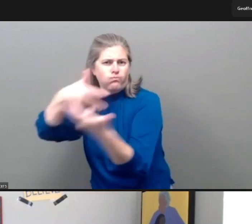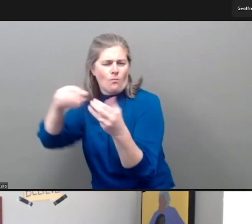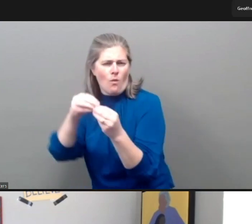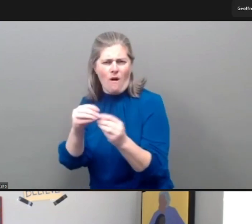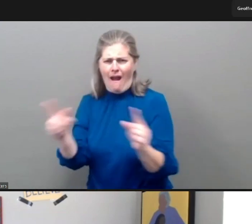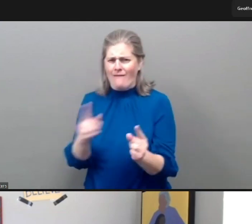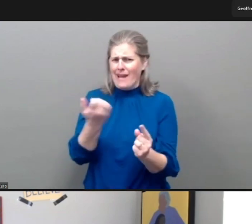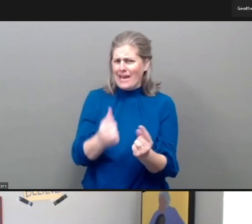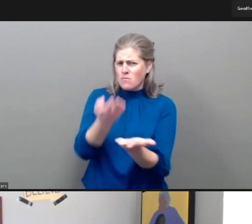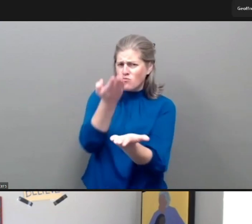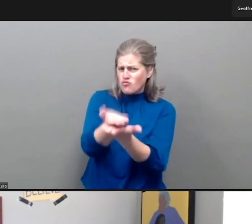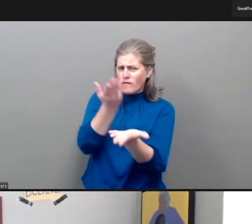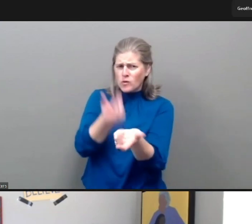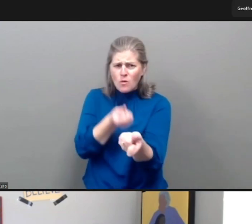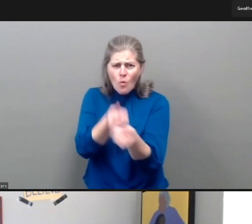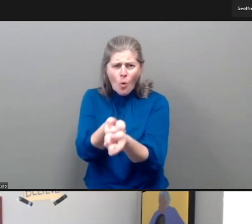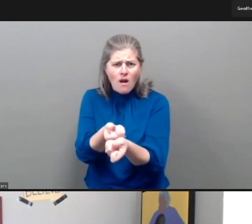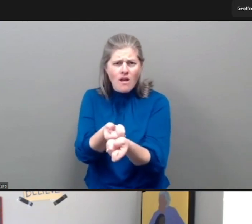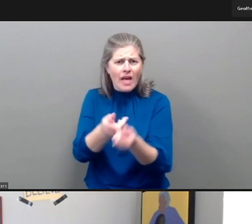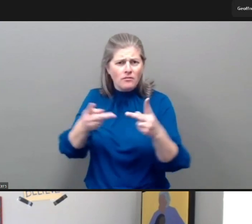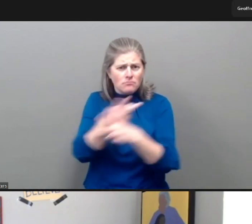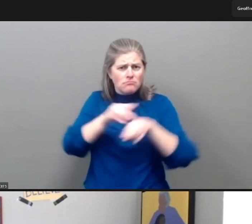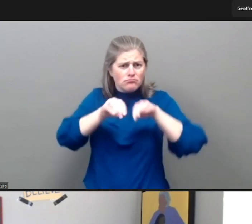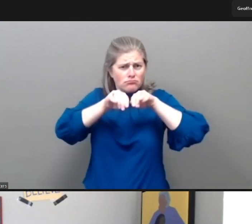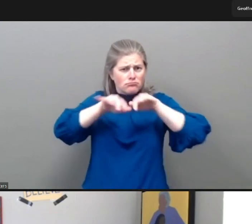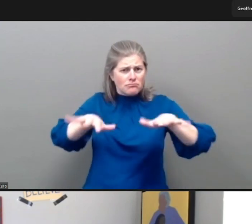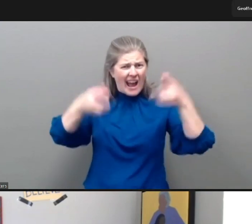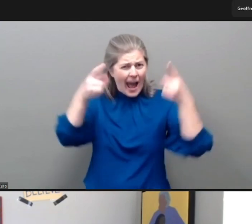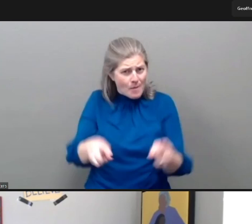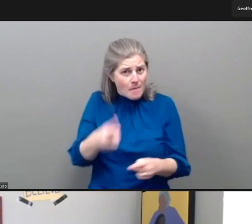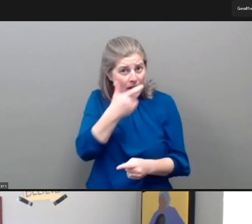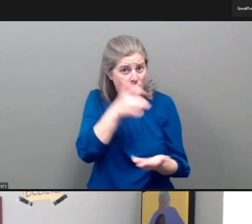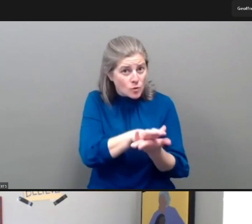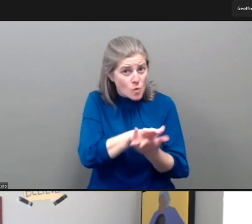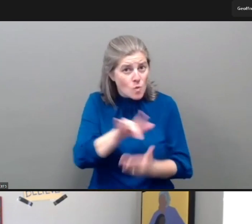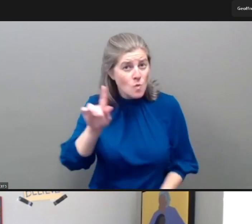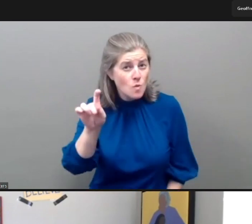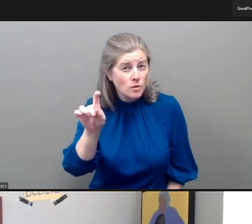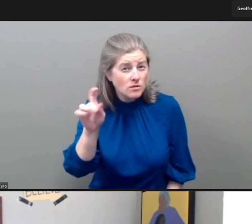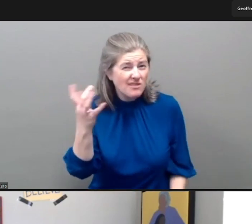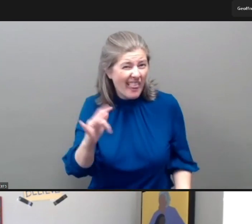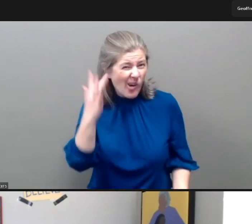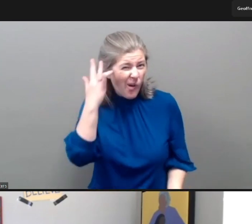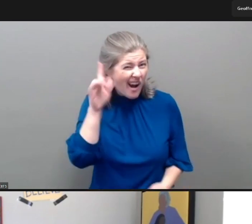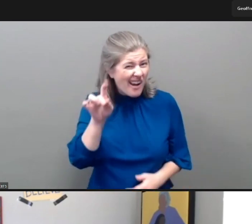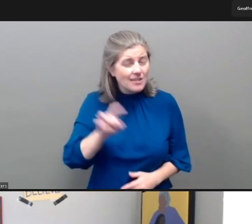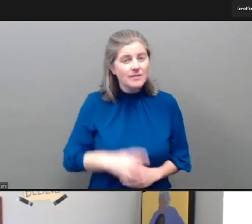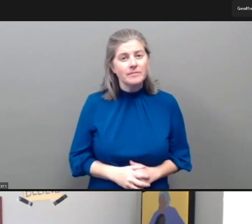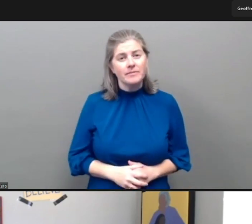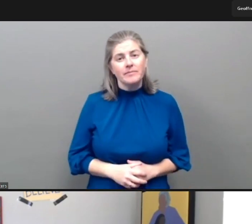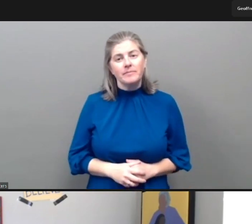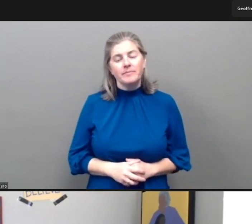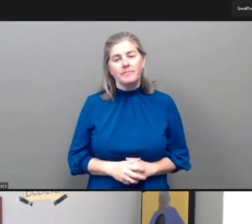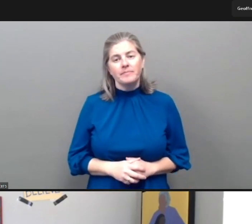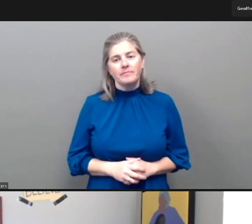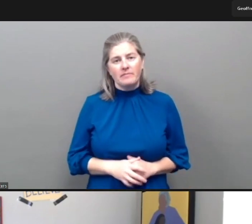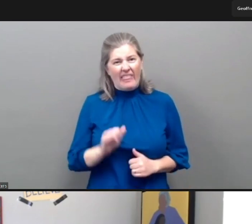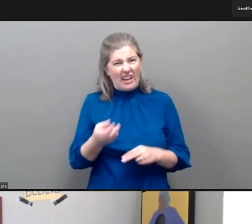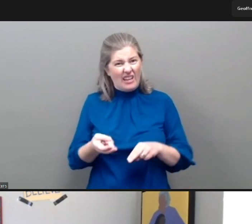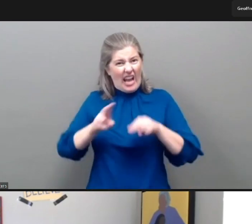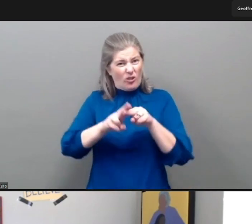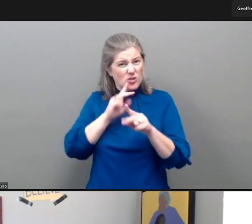to support the idea that this high test positivity rate increase in infections